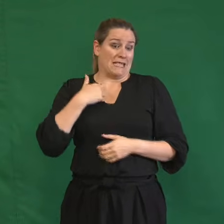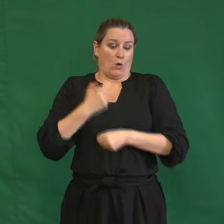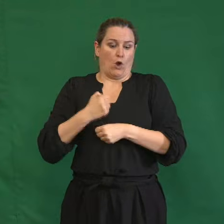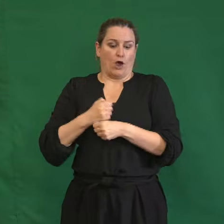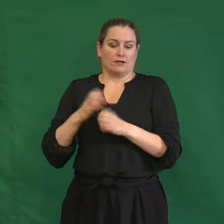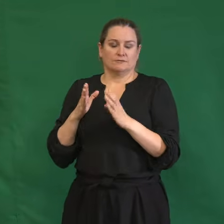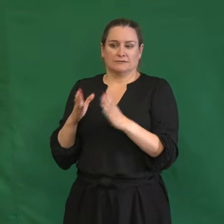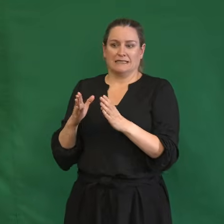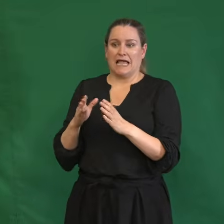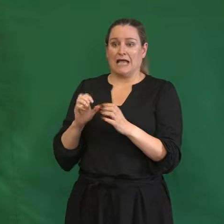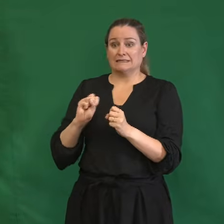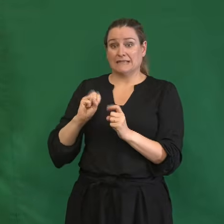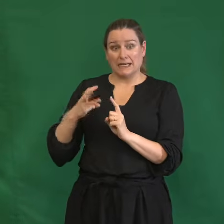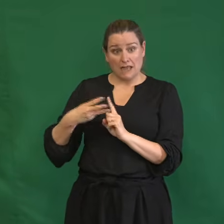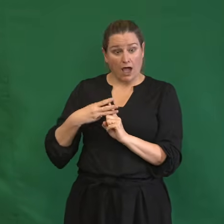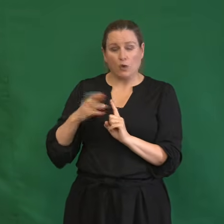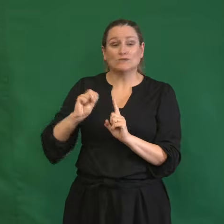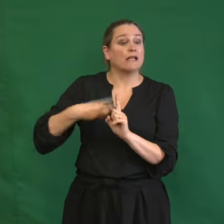their hands are wet